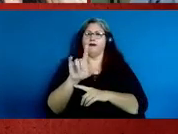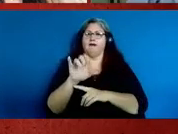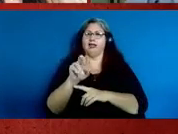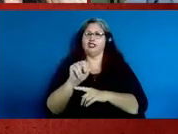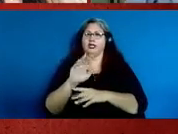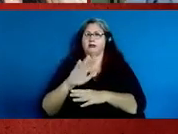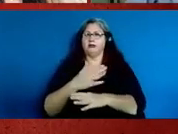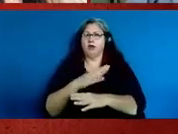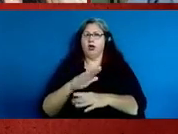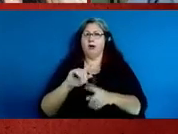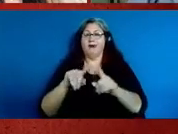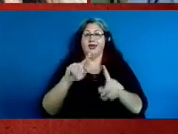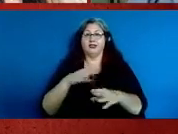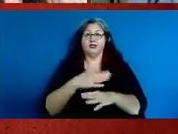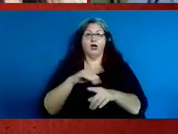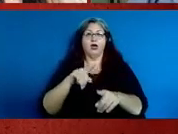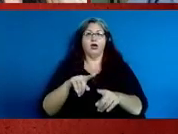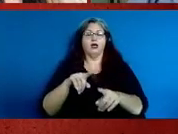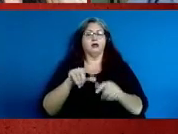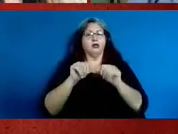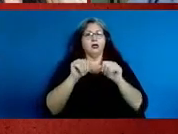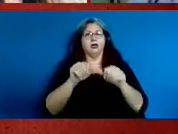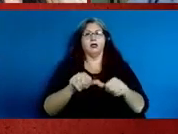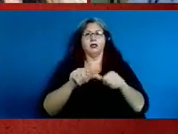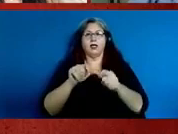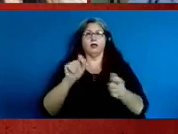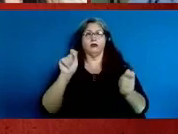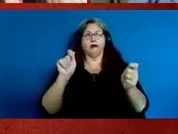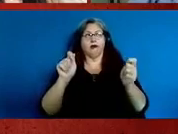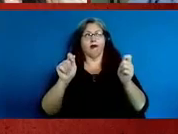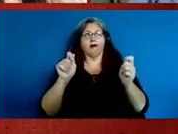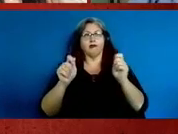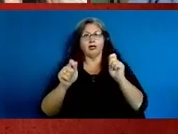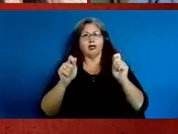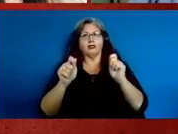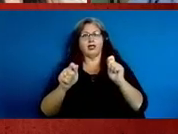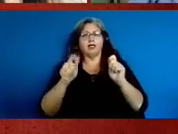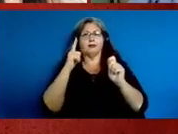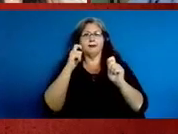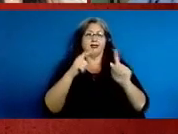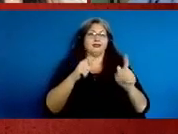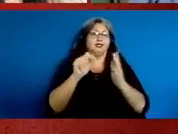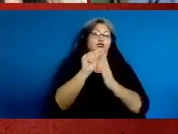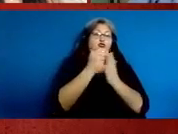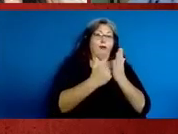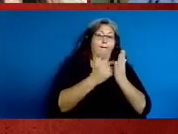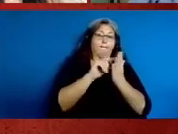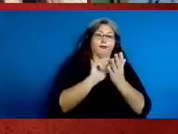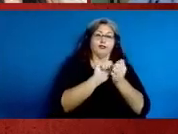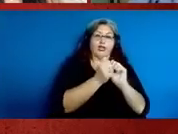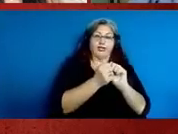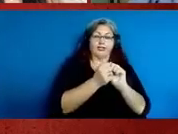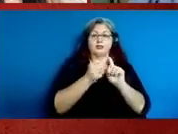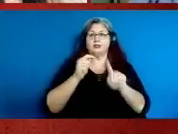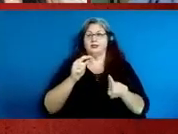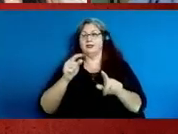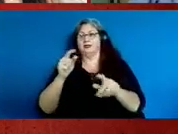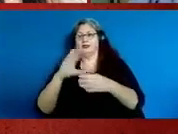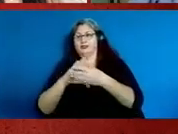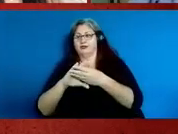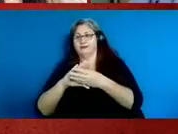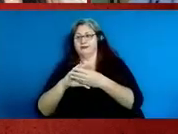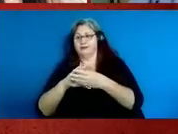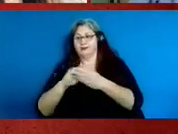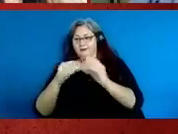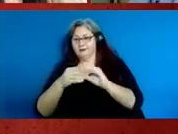that song is that it just continued to evolve as the story and the script would continue to evolve. And so